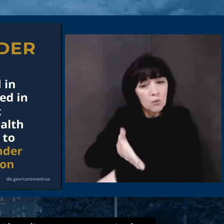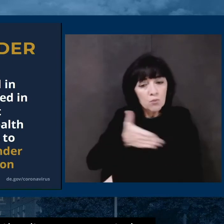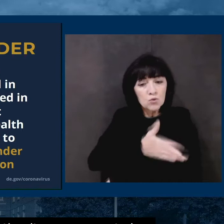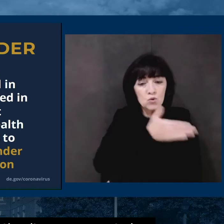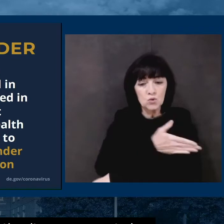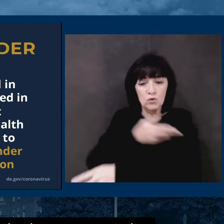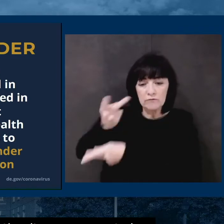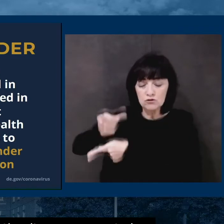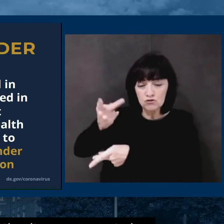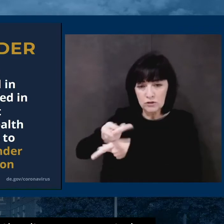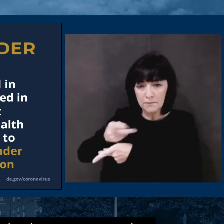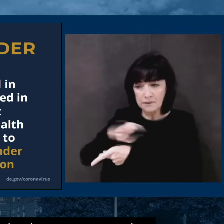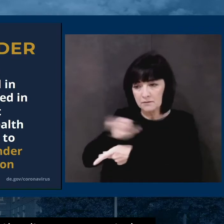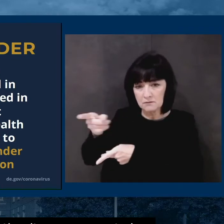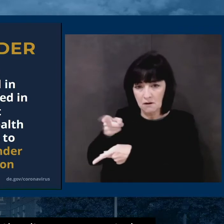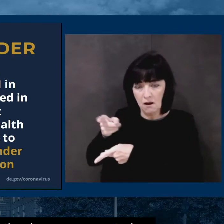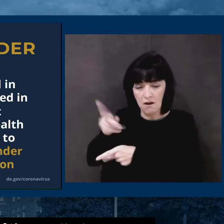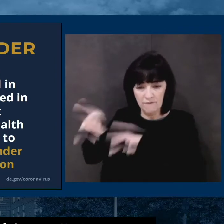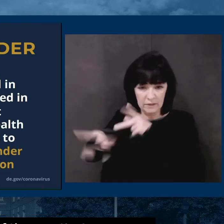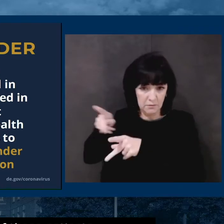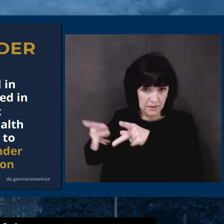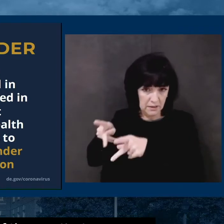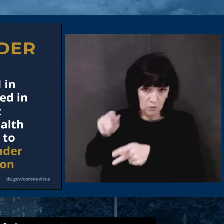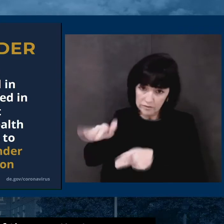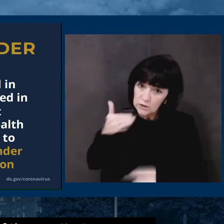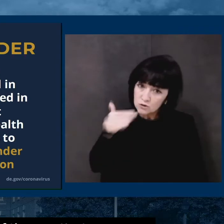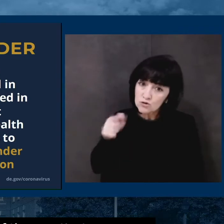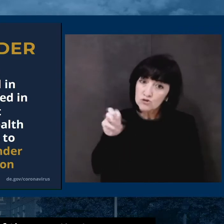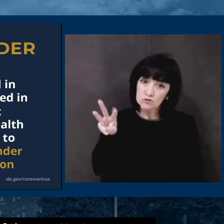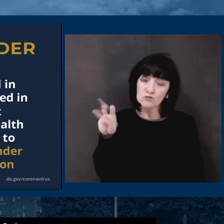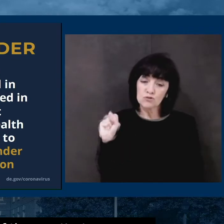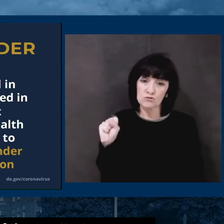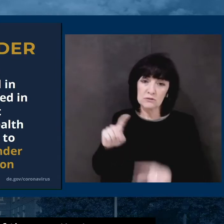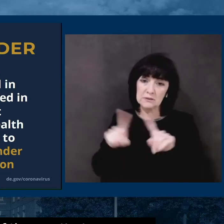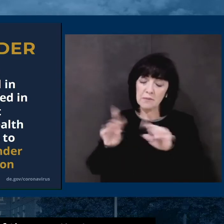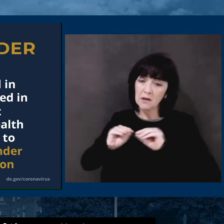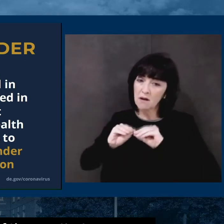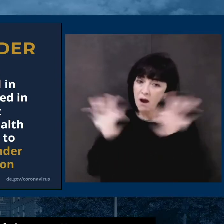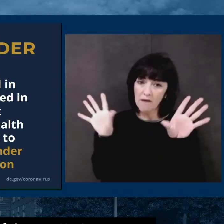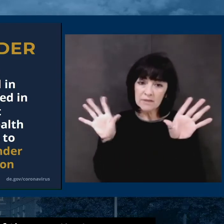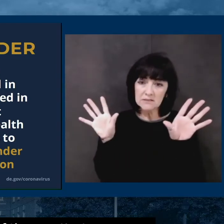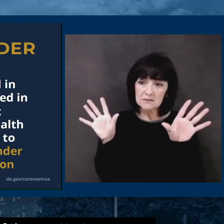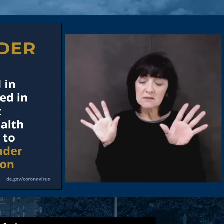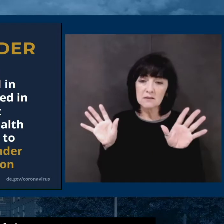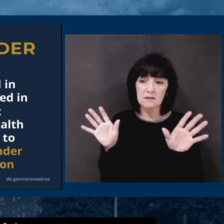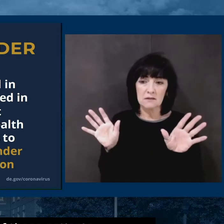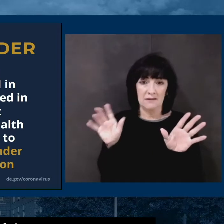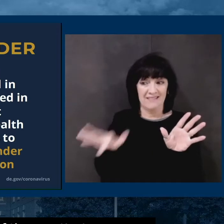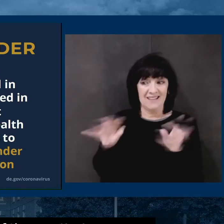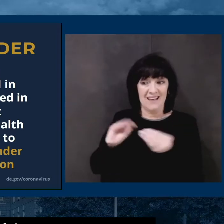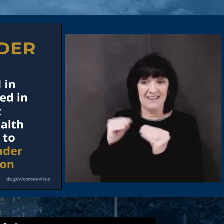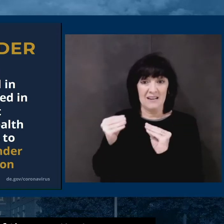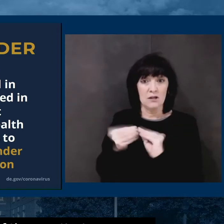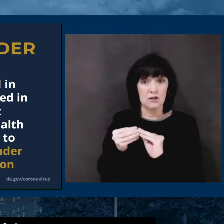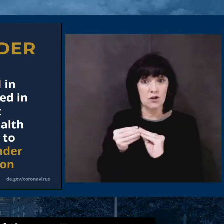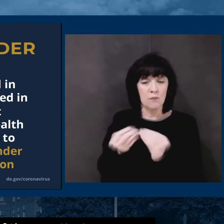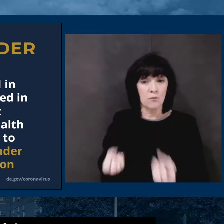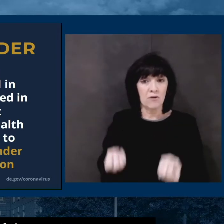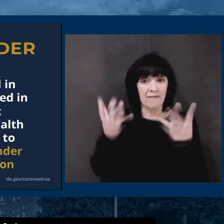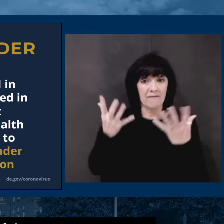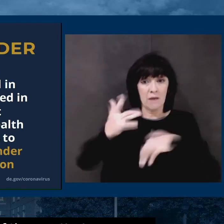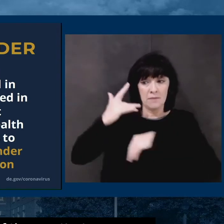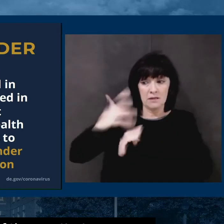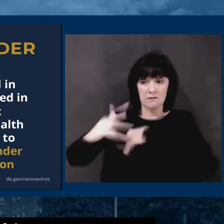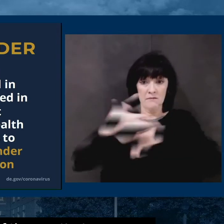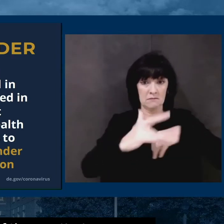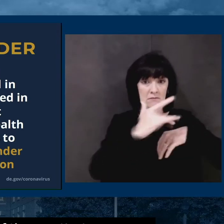patients. Well, good news, but obviously the number of hospital beds that they have is